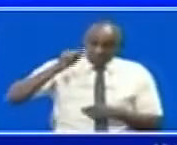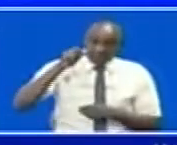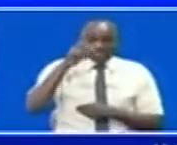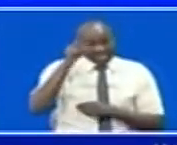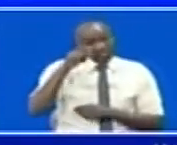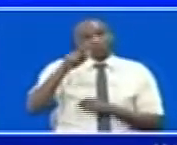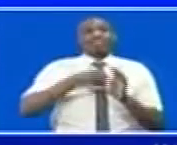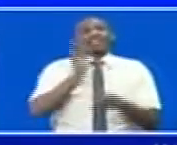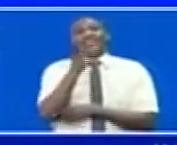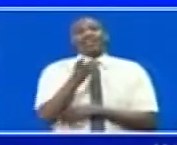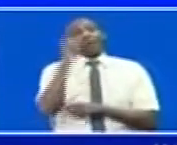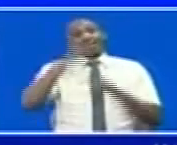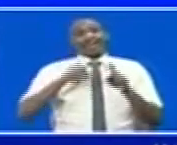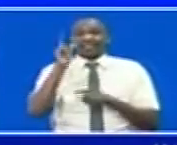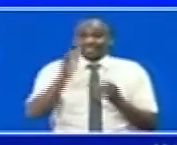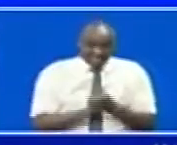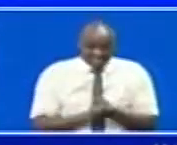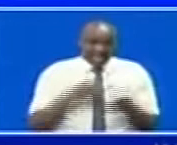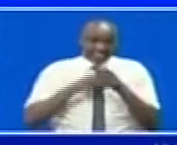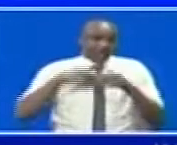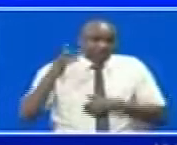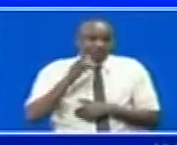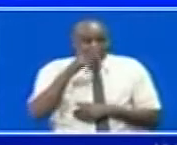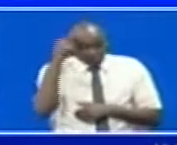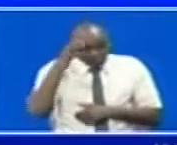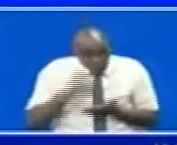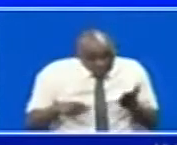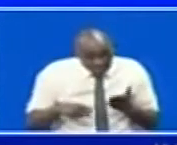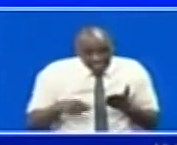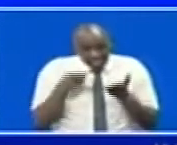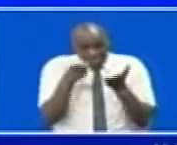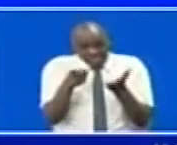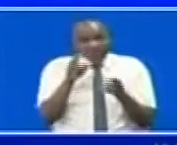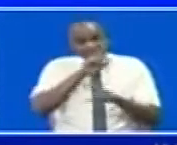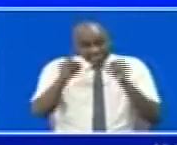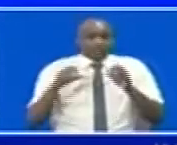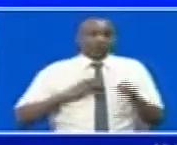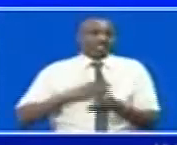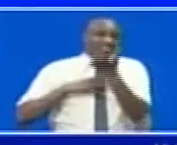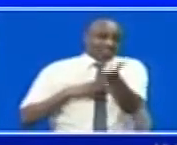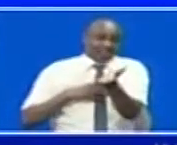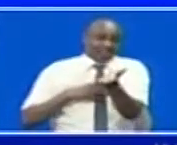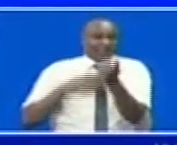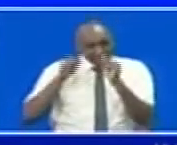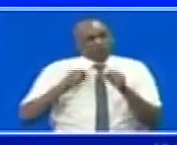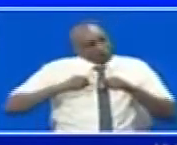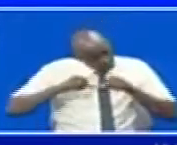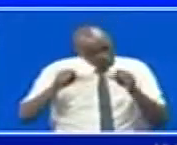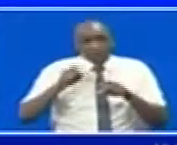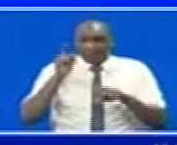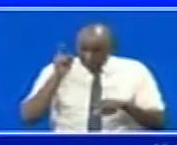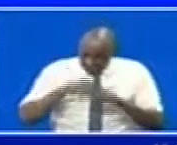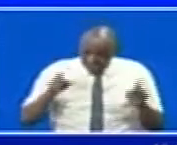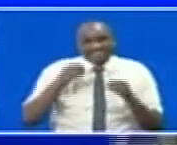who resigned less than a year later due to a minor oversight by the vetting committee. I could go on, but